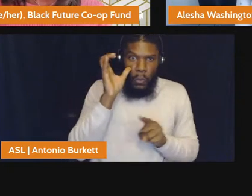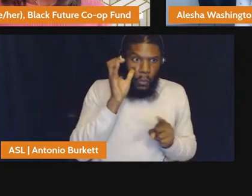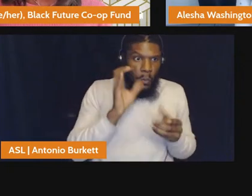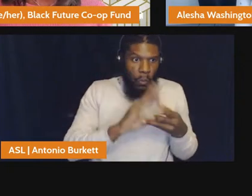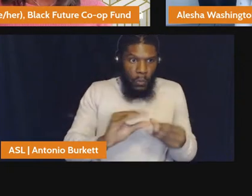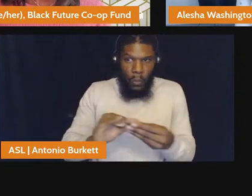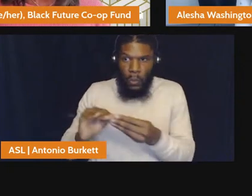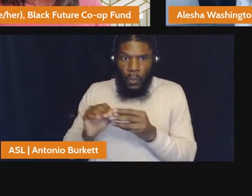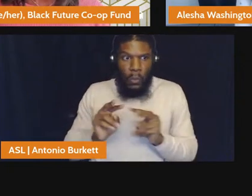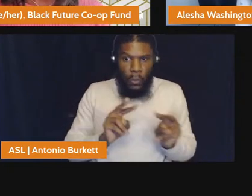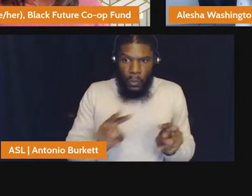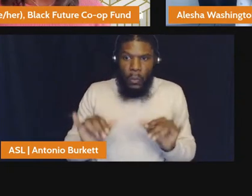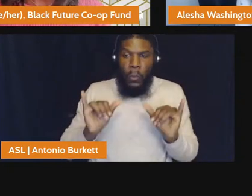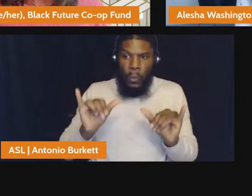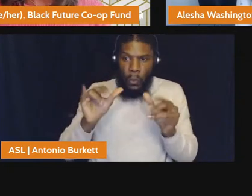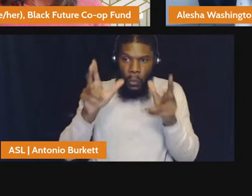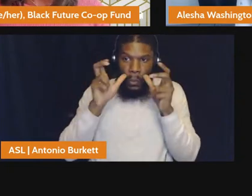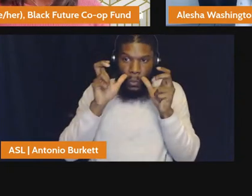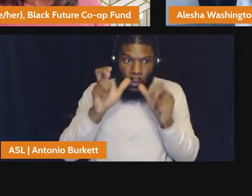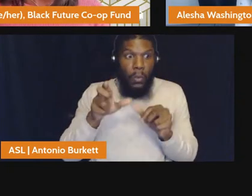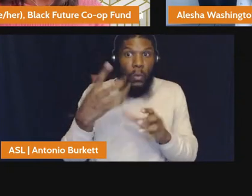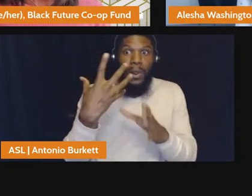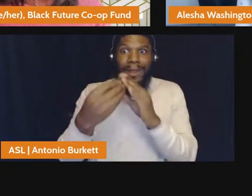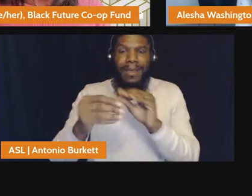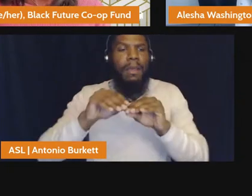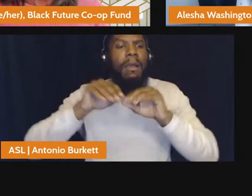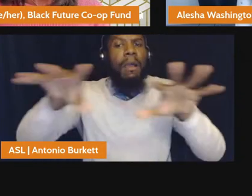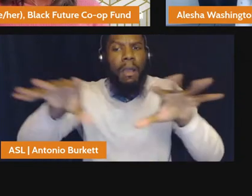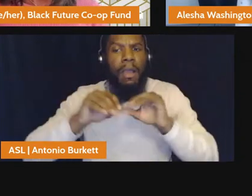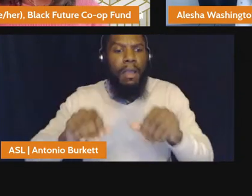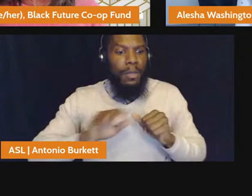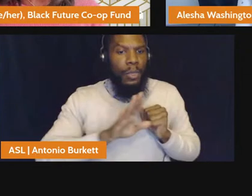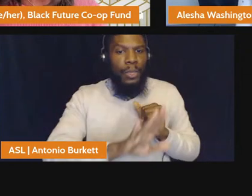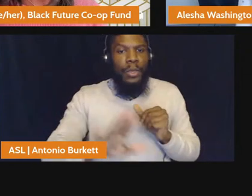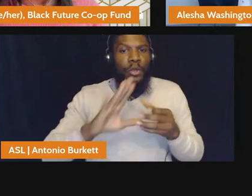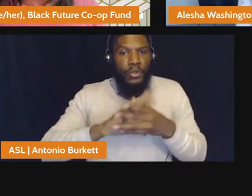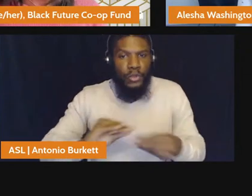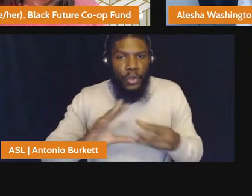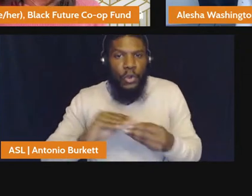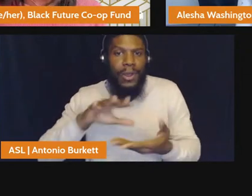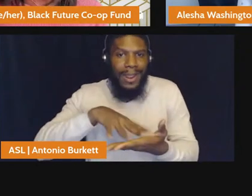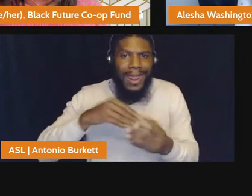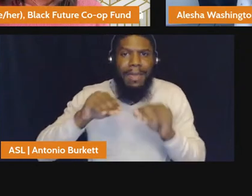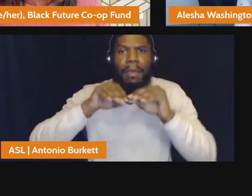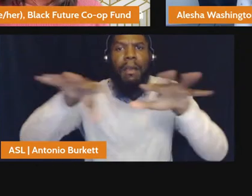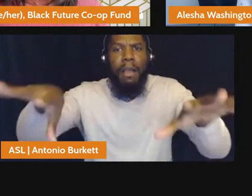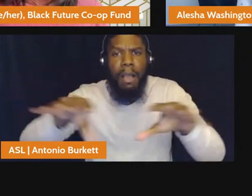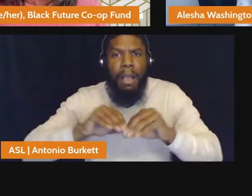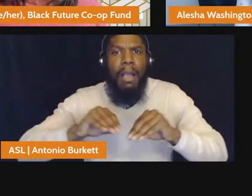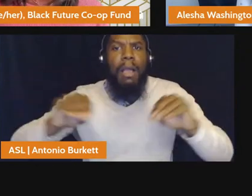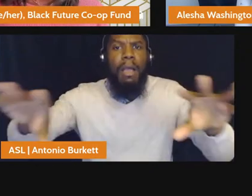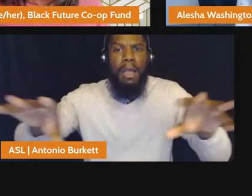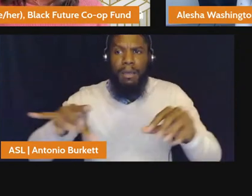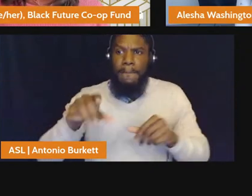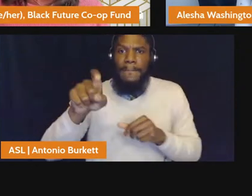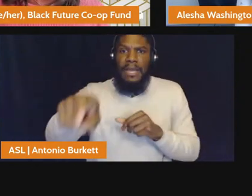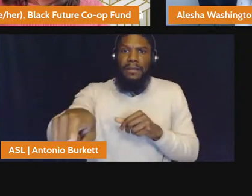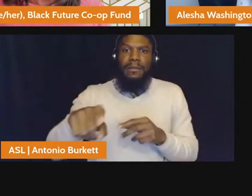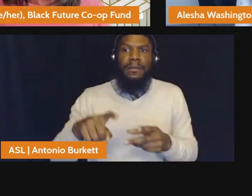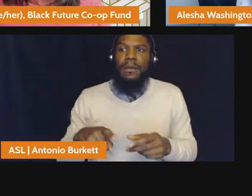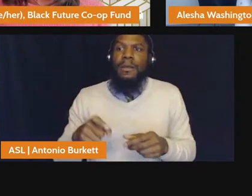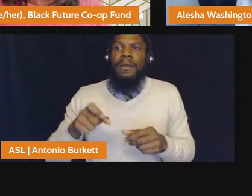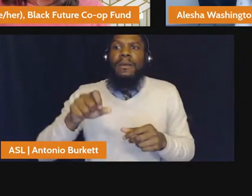stories and those lessons that you're learning. Yes, beyond just giving financial